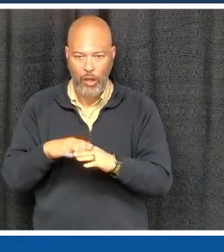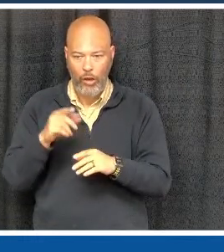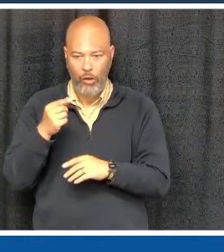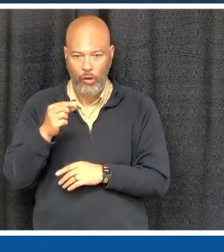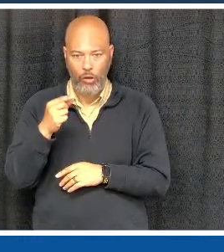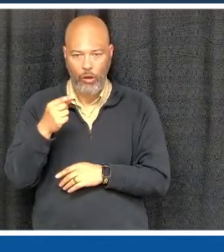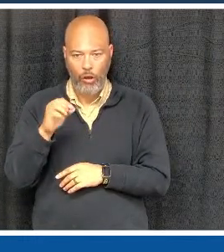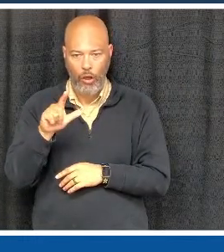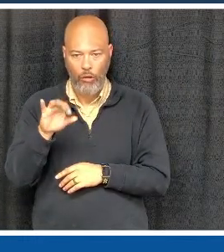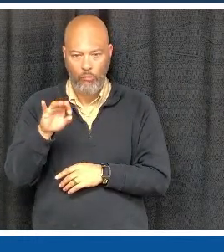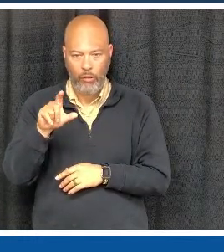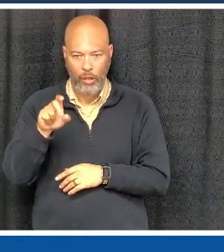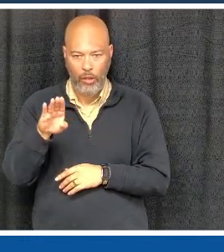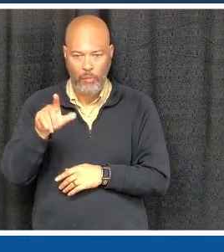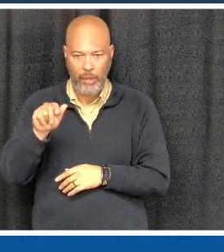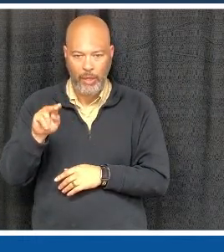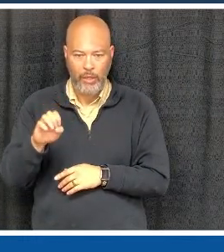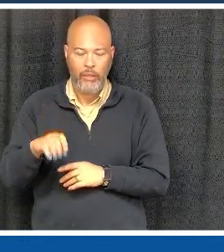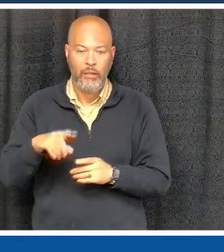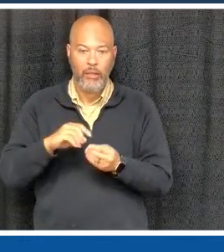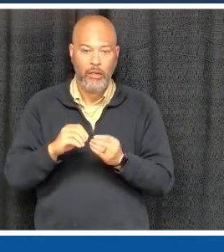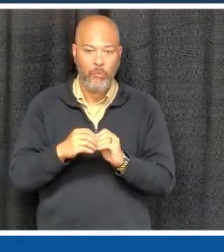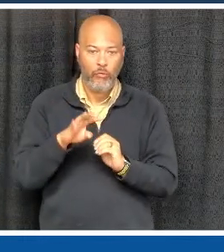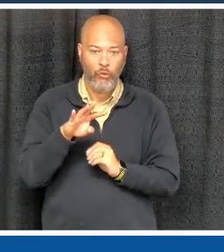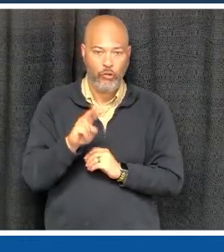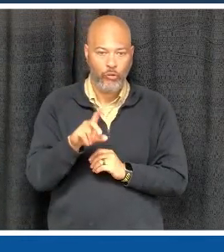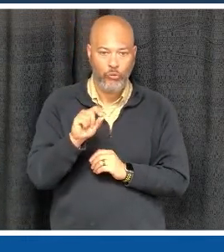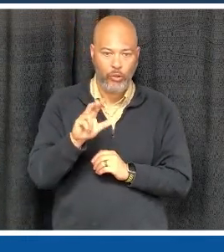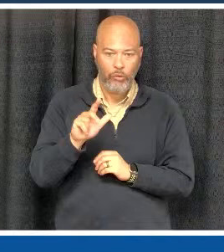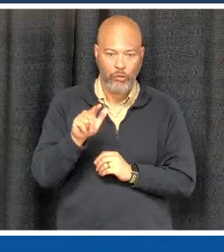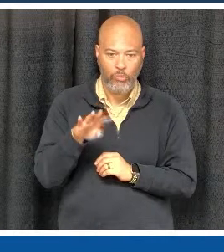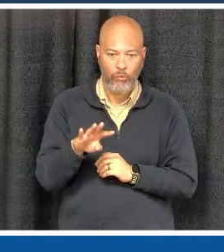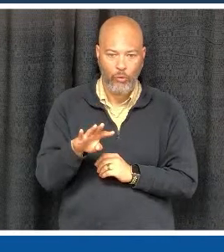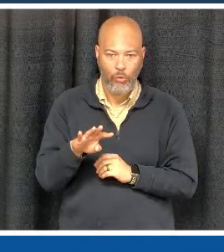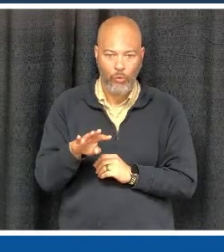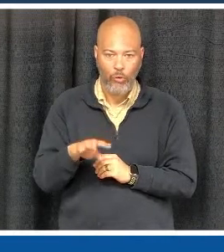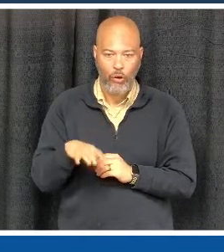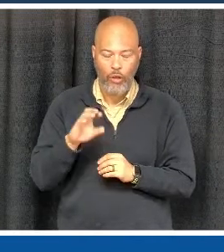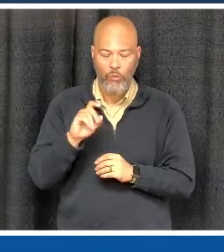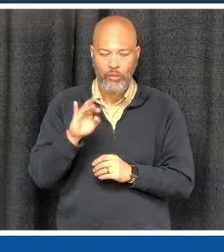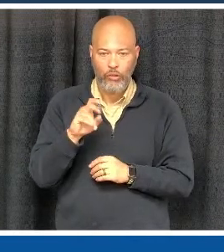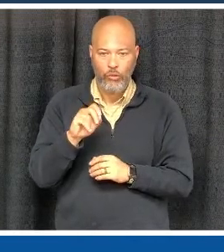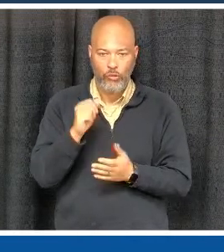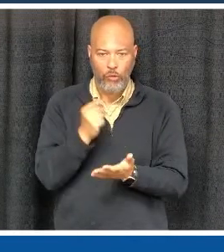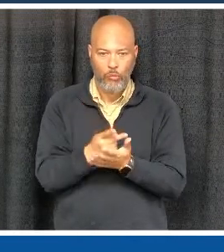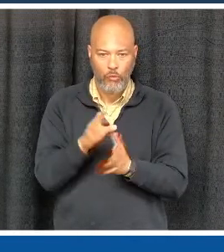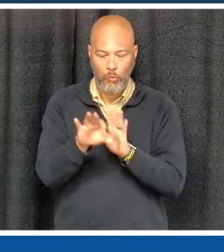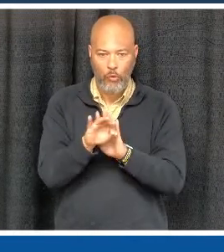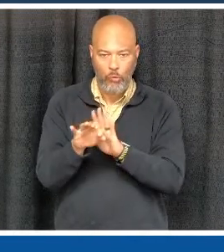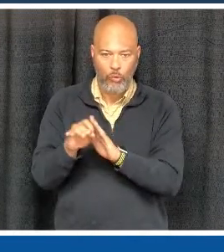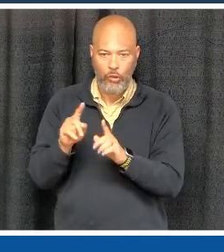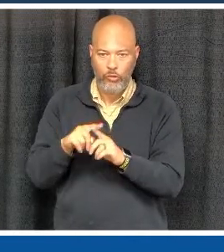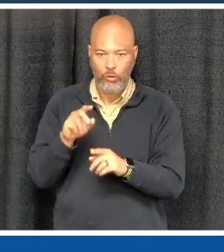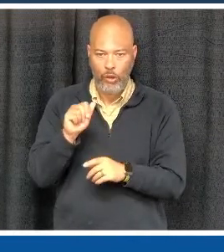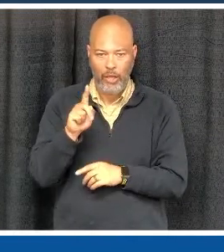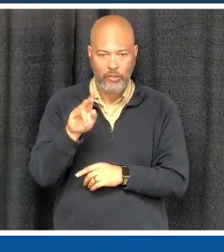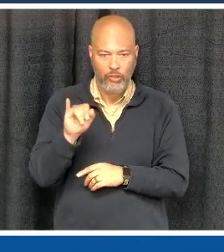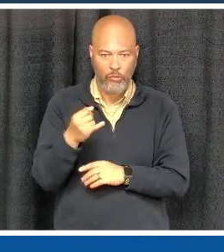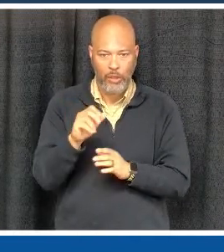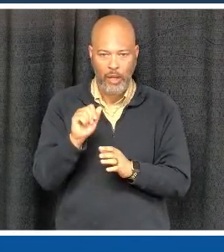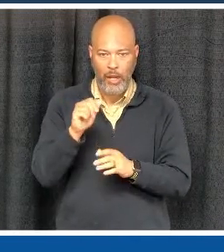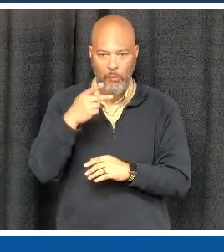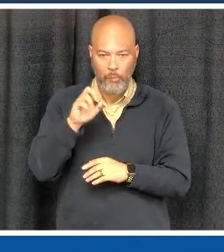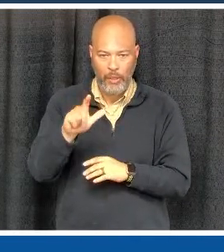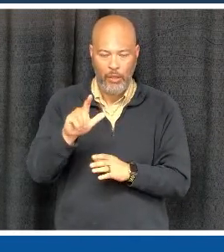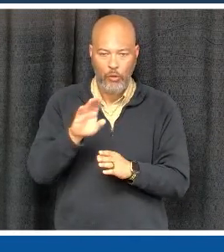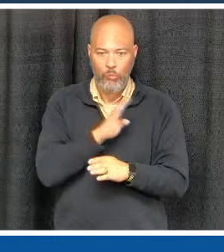Lane, resolution 42, 2023-24, a resolution approving appointments to the Adjustments and Appeals Board,